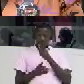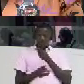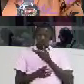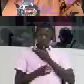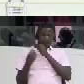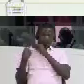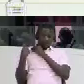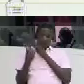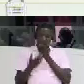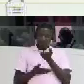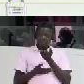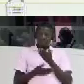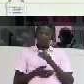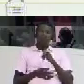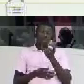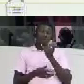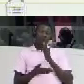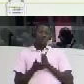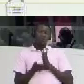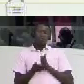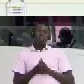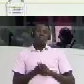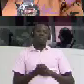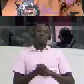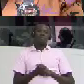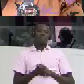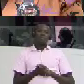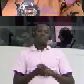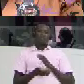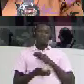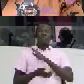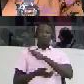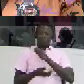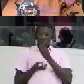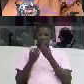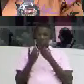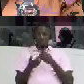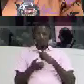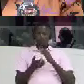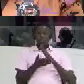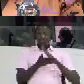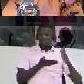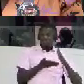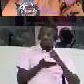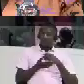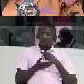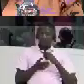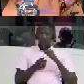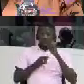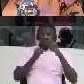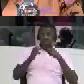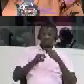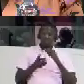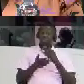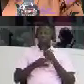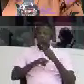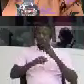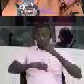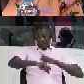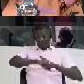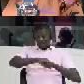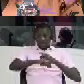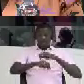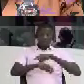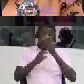ndigal. It's true. You also said that apart from regulating issues of punctuality and